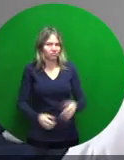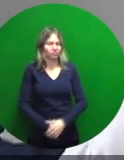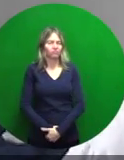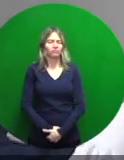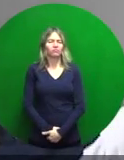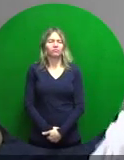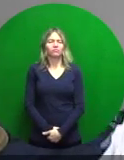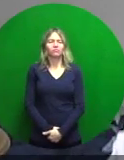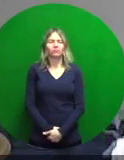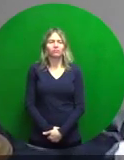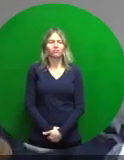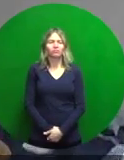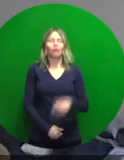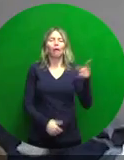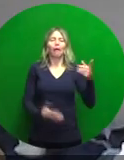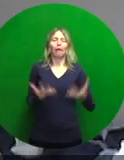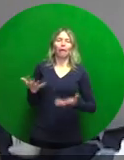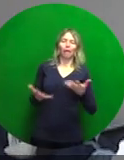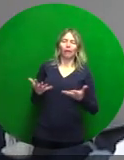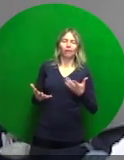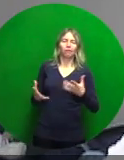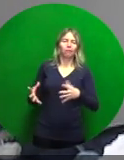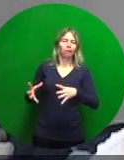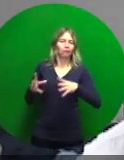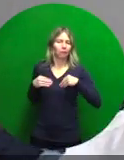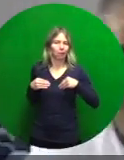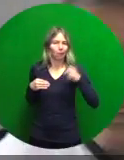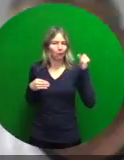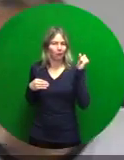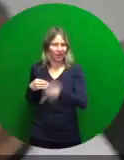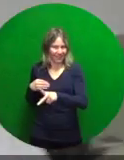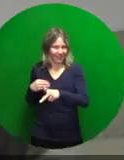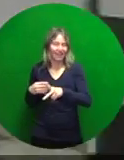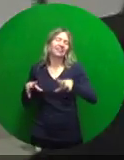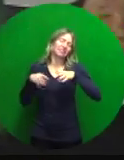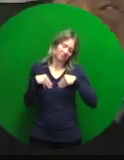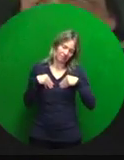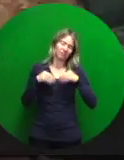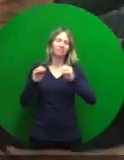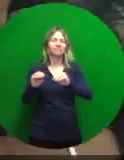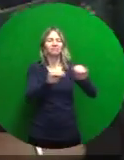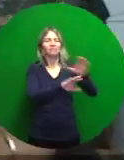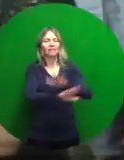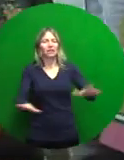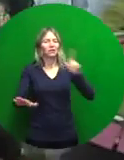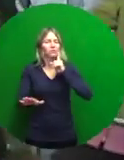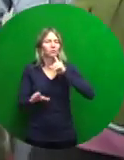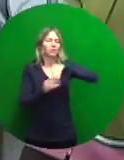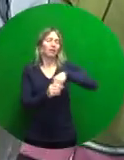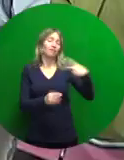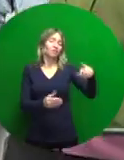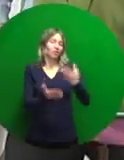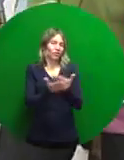accepting the fact that they're going to have students who are deaf in the school. Right, in the school. Yeah.